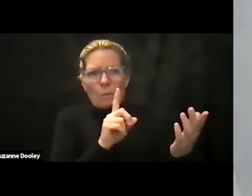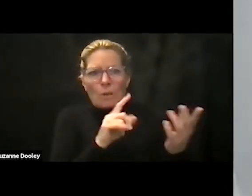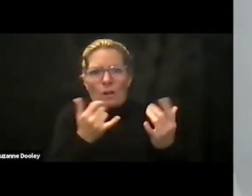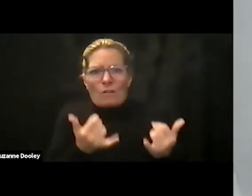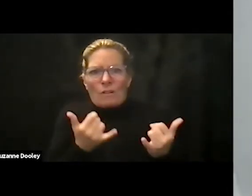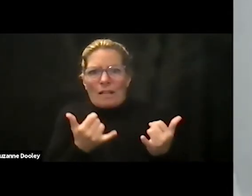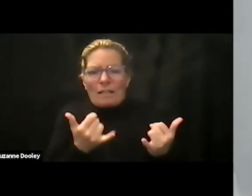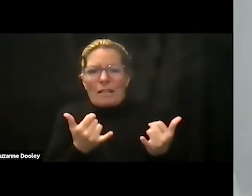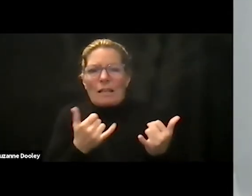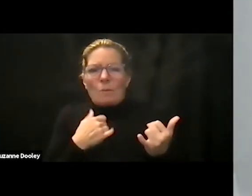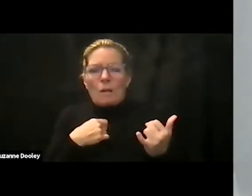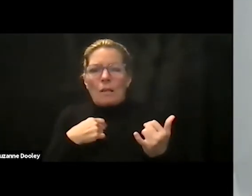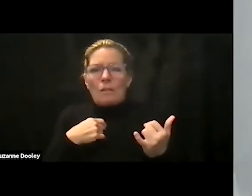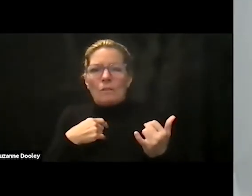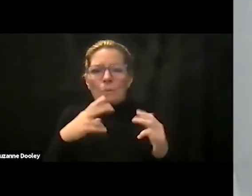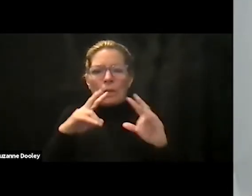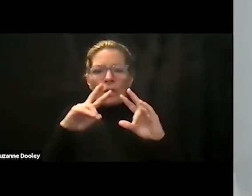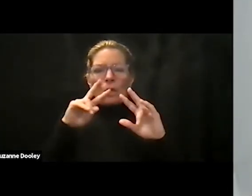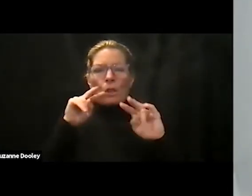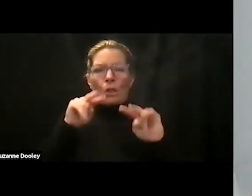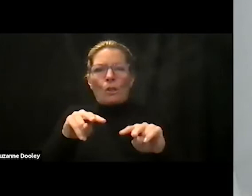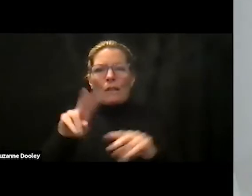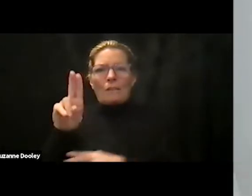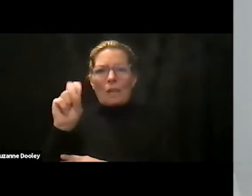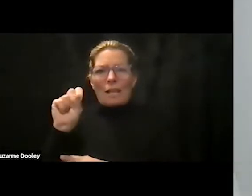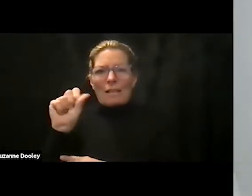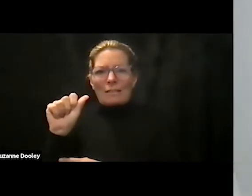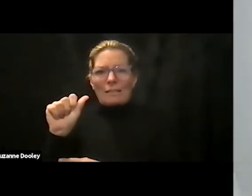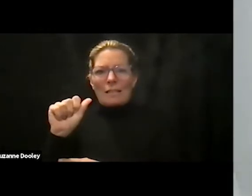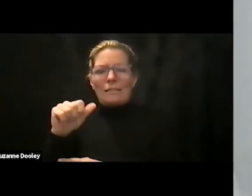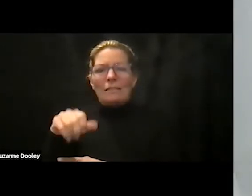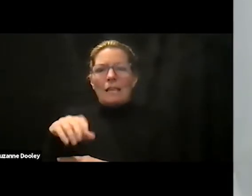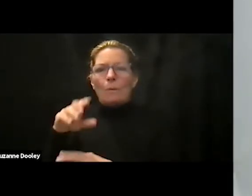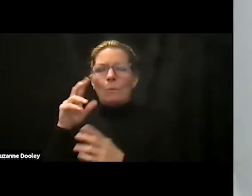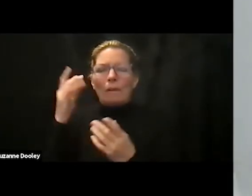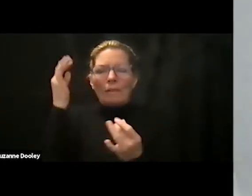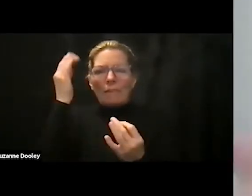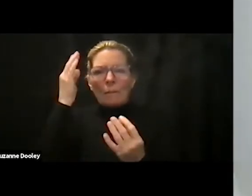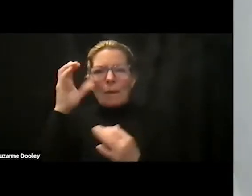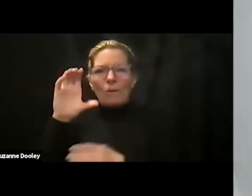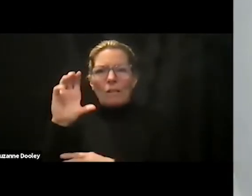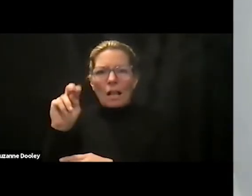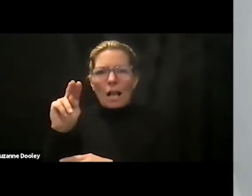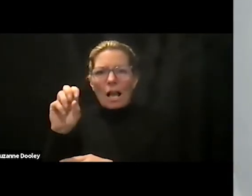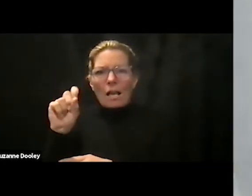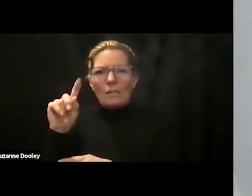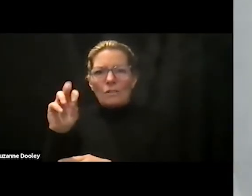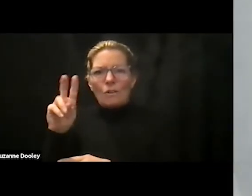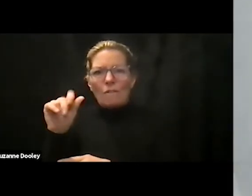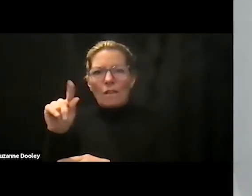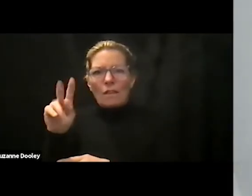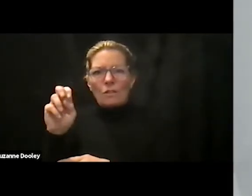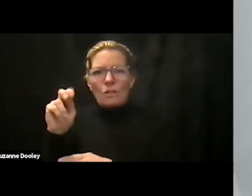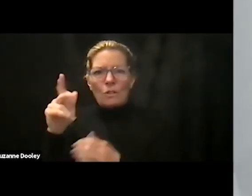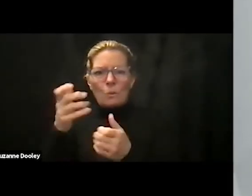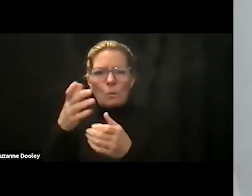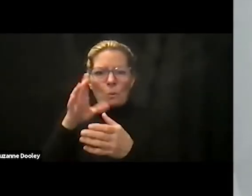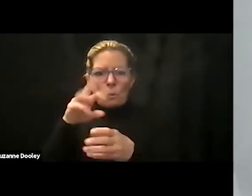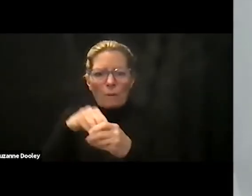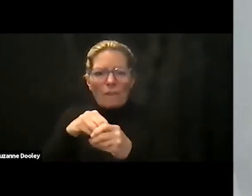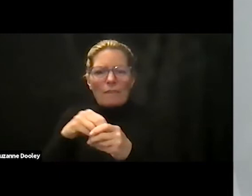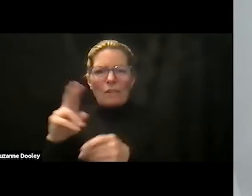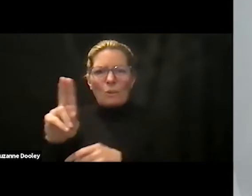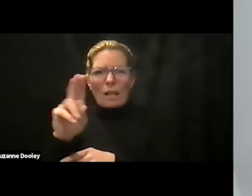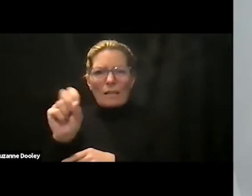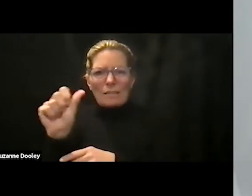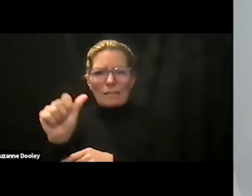as we look in the context of the United States and we think about conservation and within that kind of geographical boundary, you